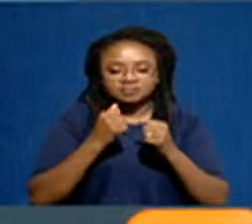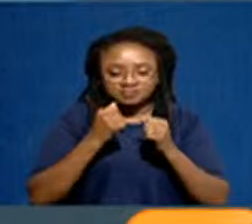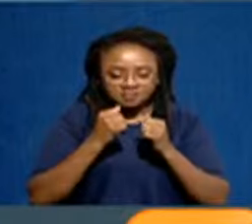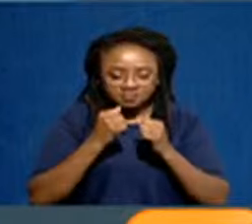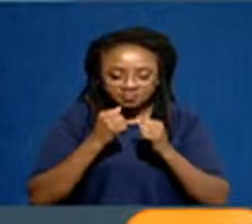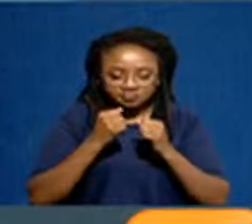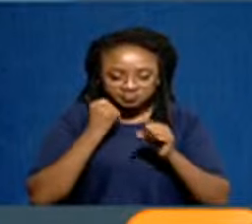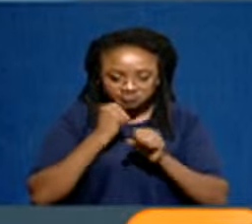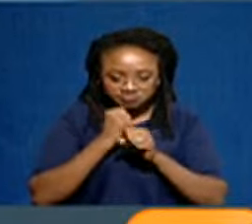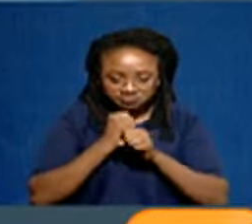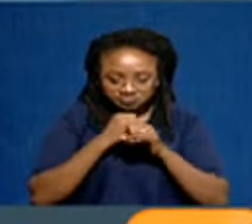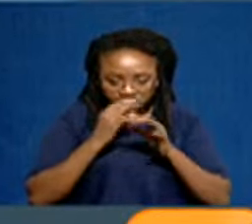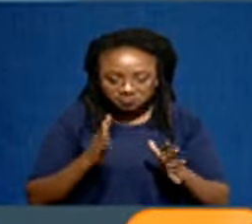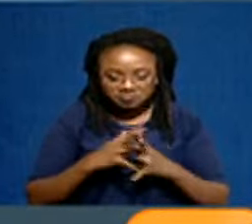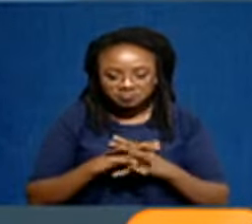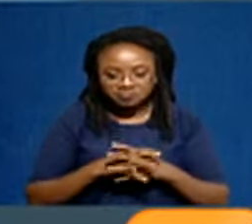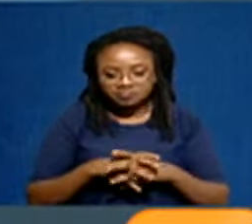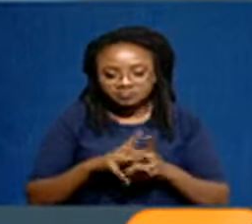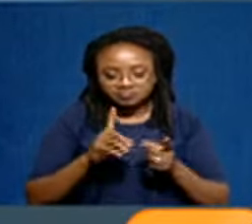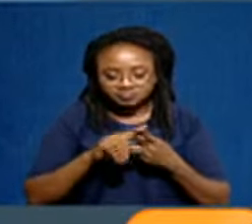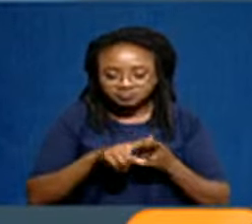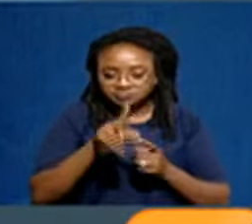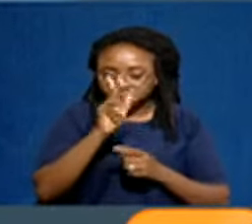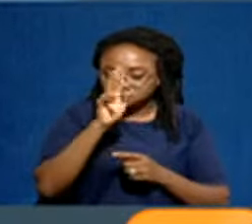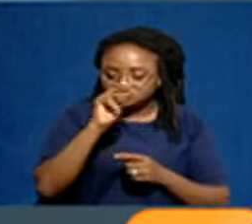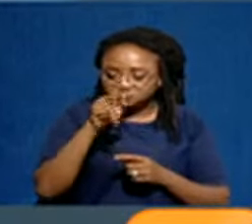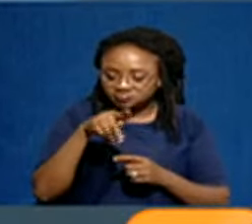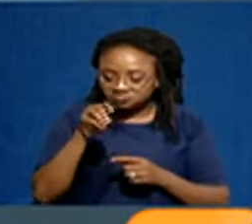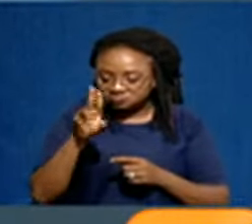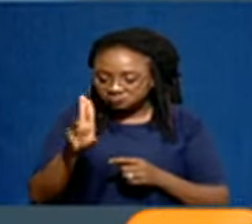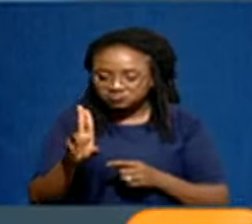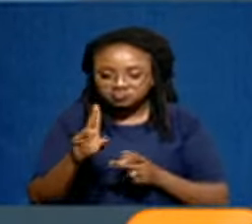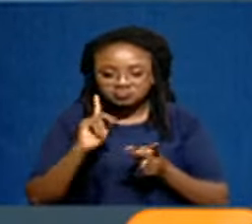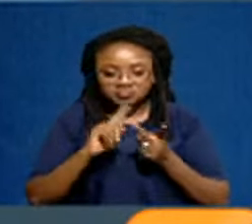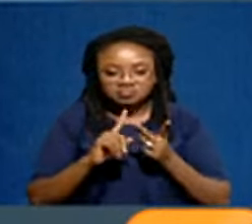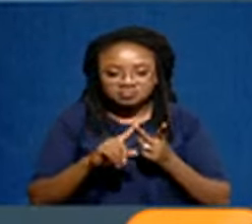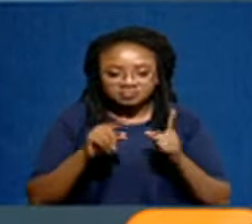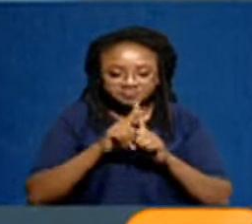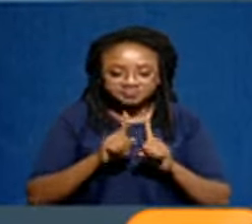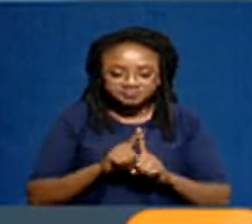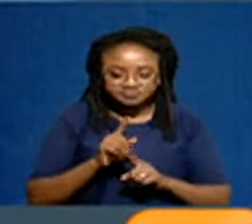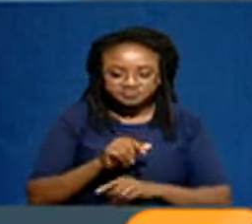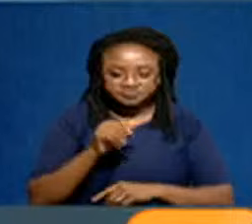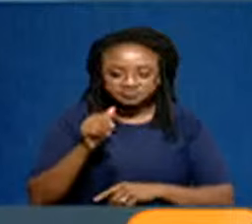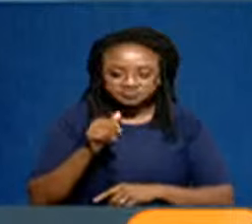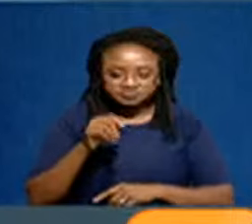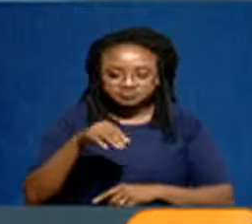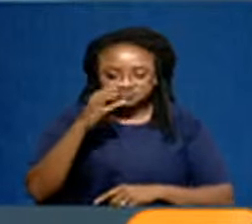doctors, or rather for KMPDU, and think about 10 for the